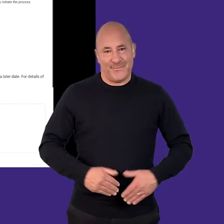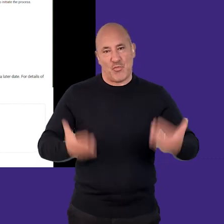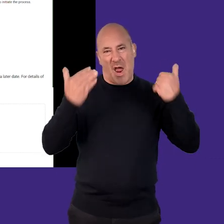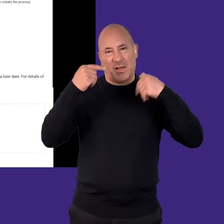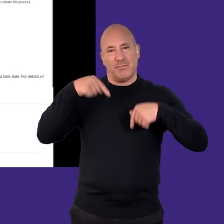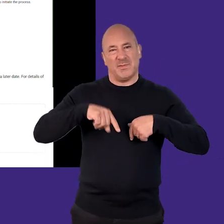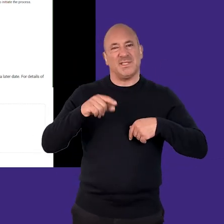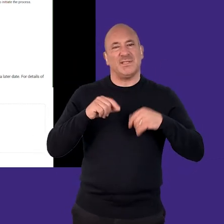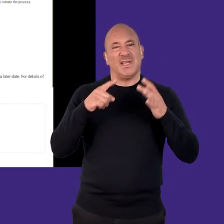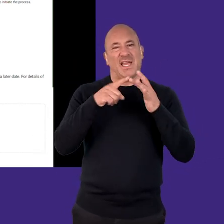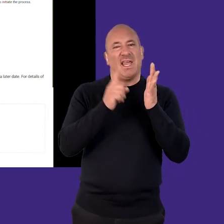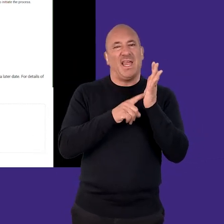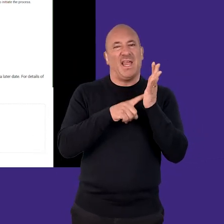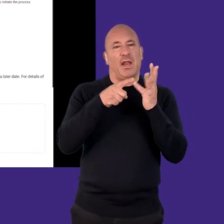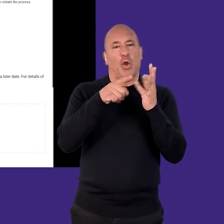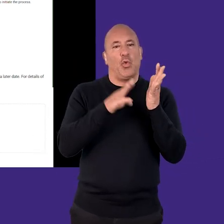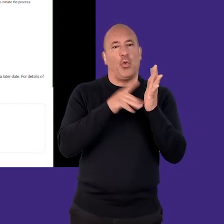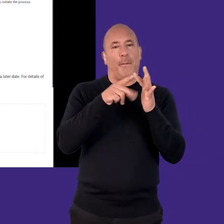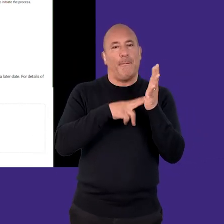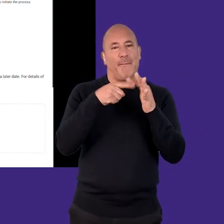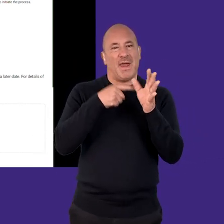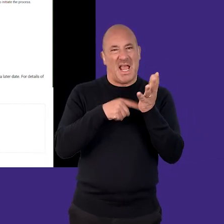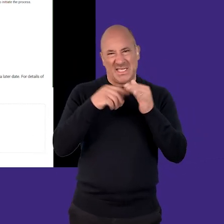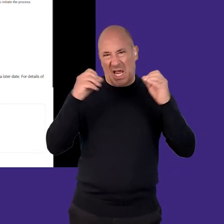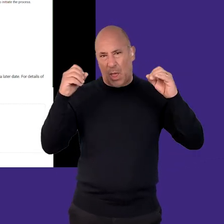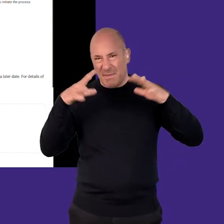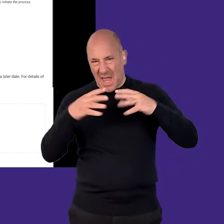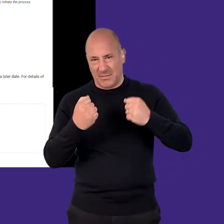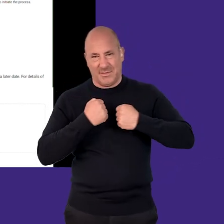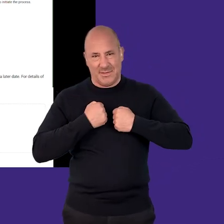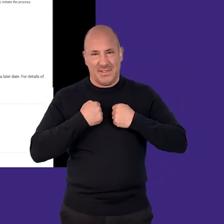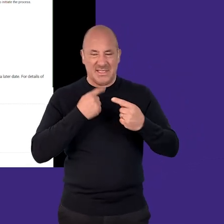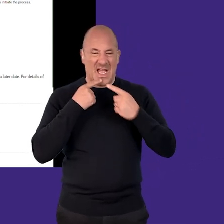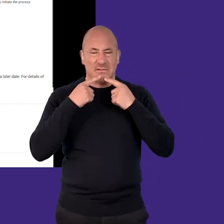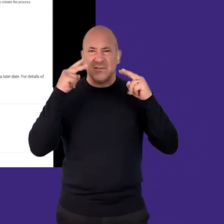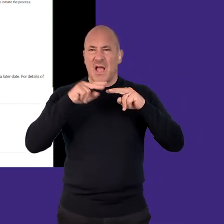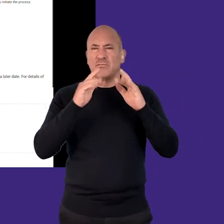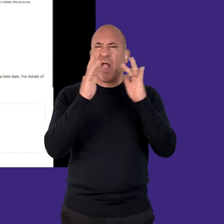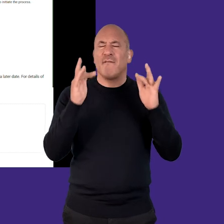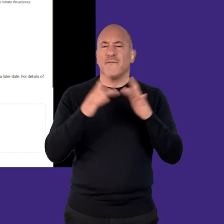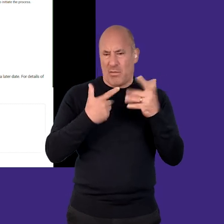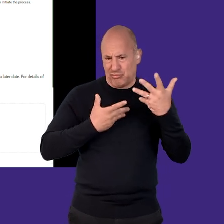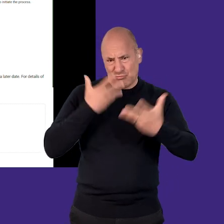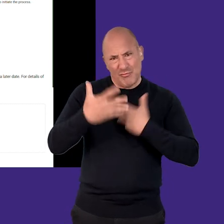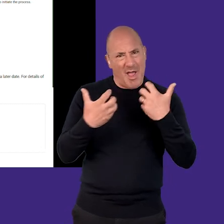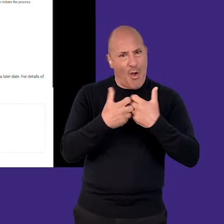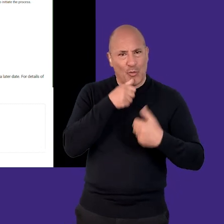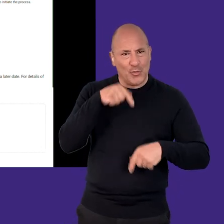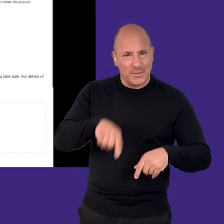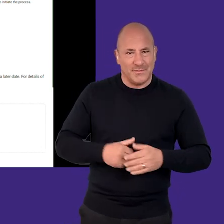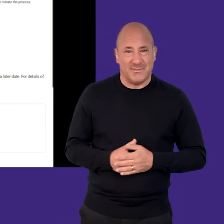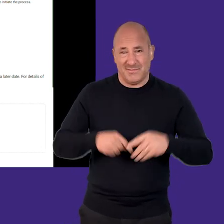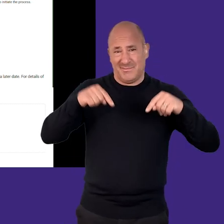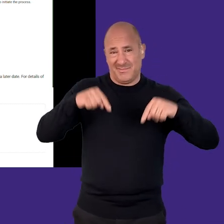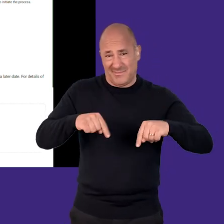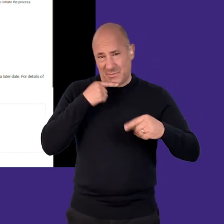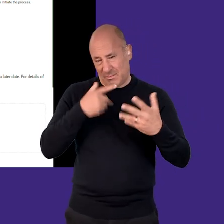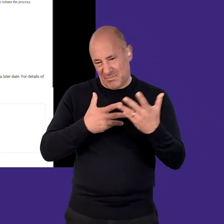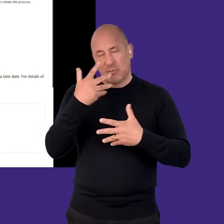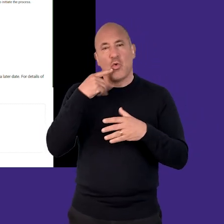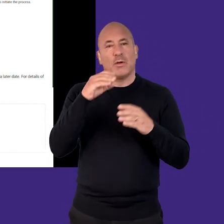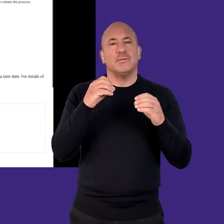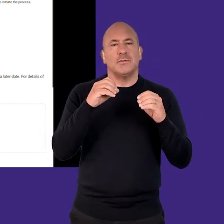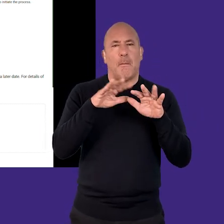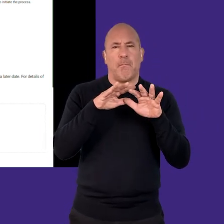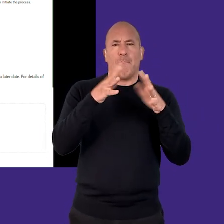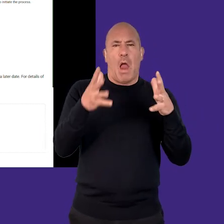Welcome to this walkthrough guide for Illuminate, Arts Council England's Data Insights platform. In this guide, we're going to